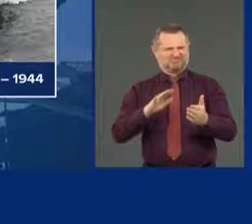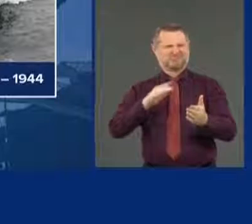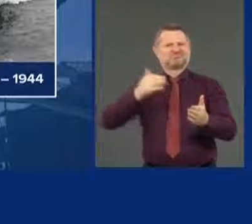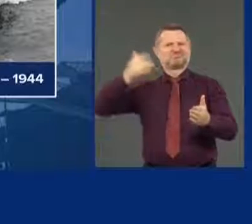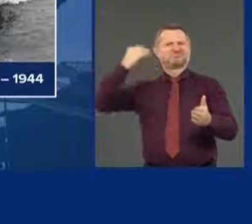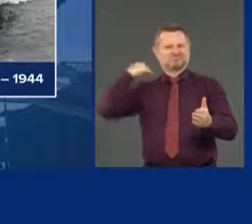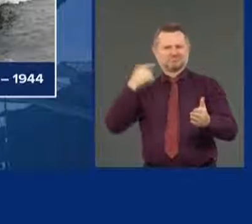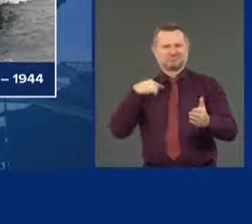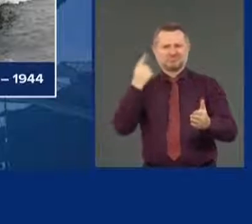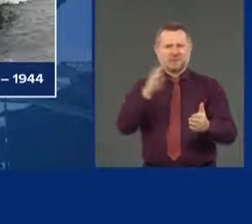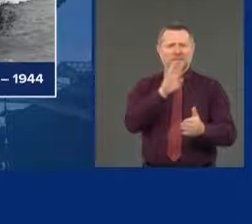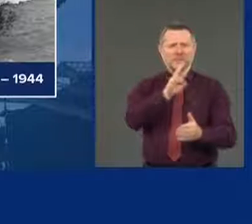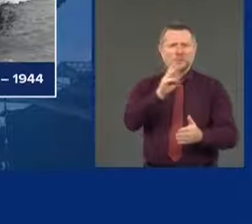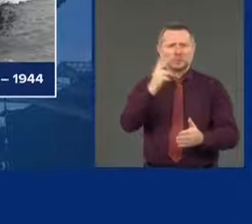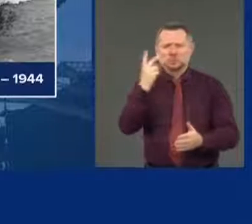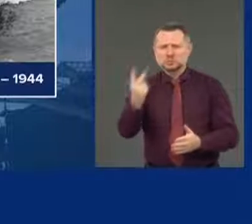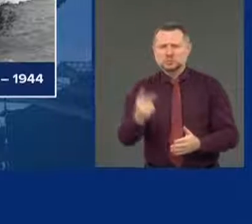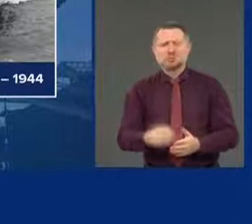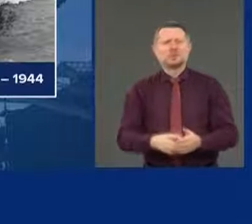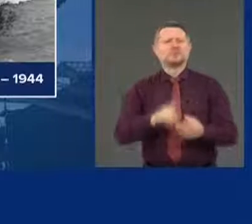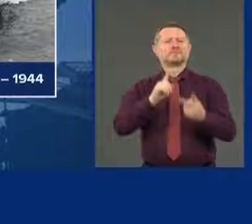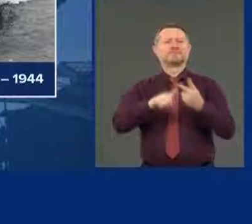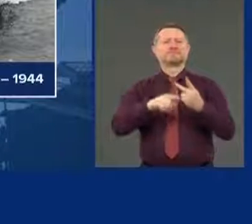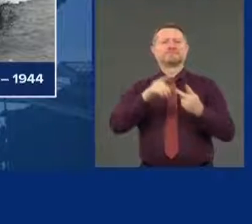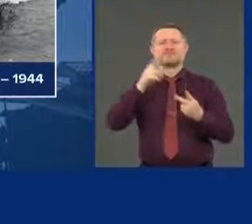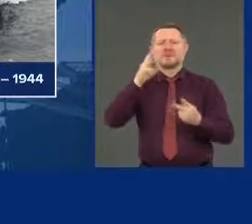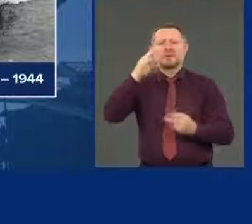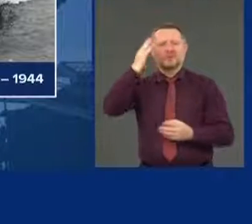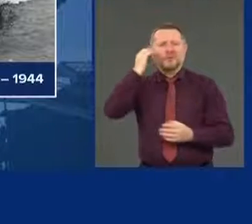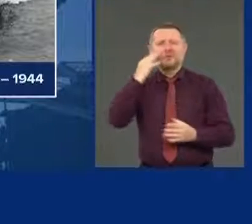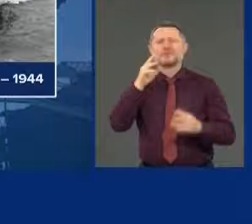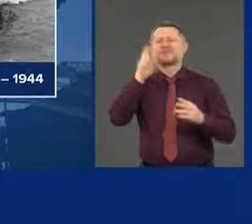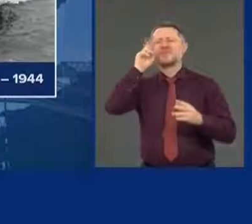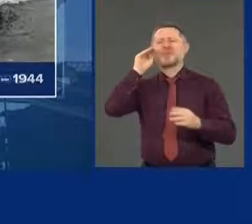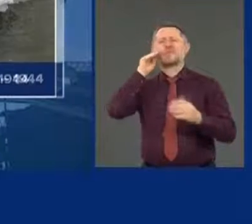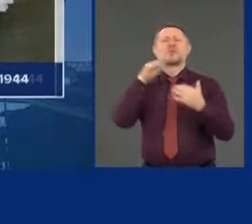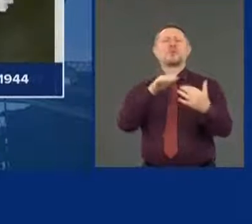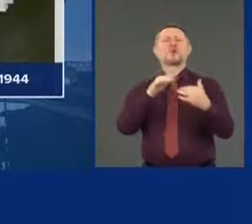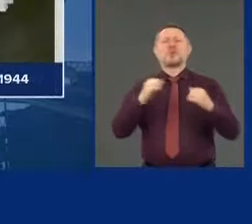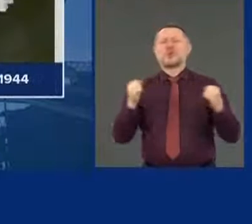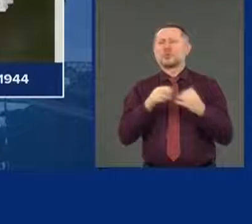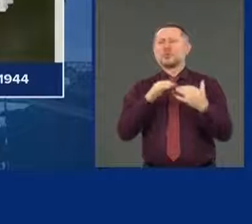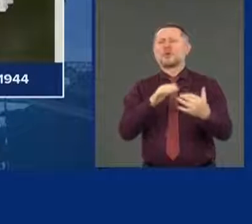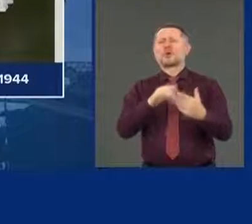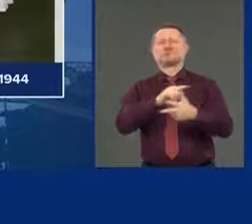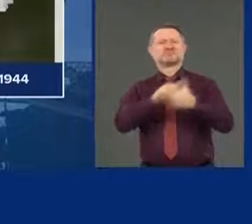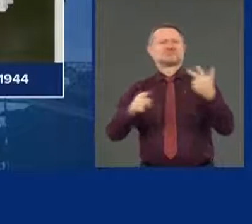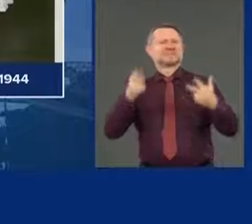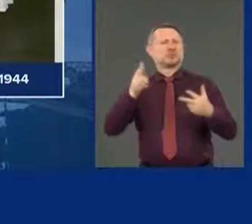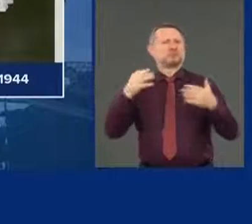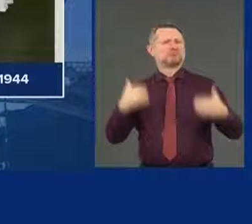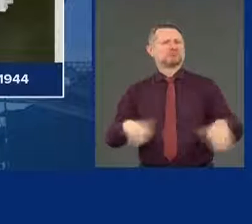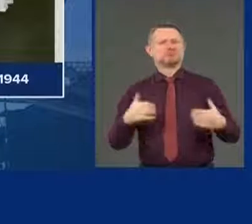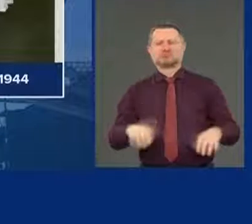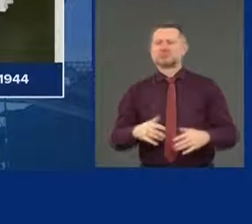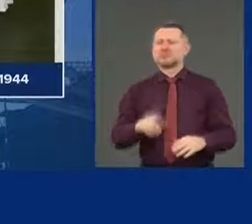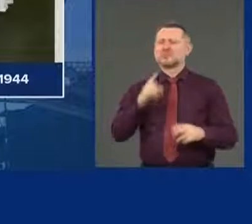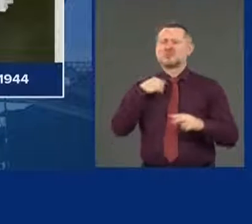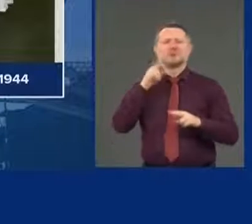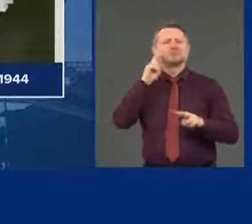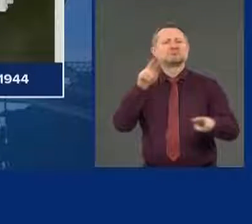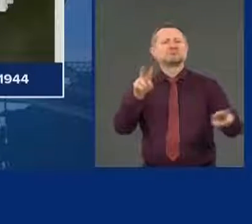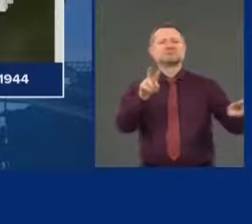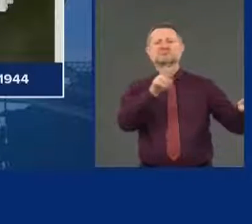War, Vietnam War. It really is a phenomenal walk through history, visiting this great